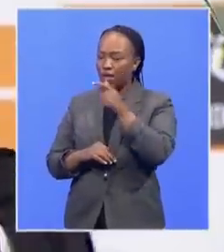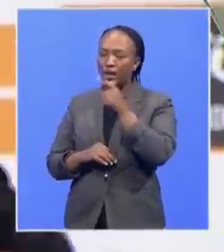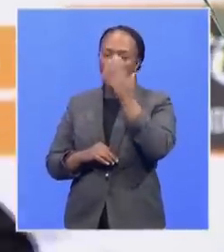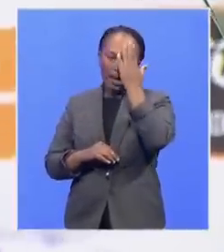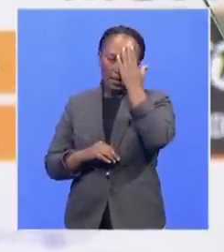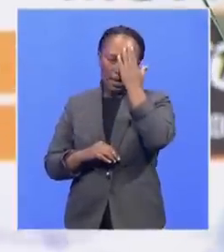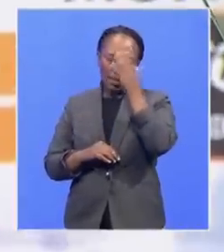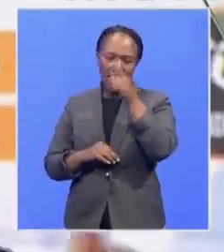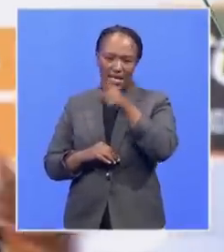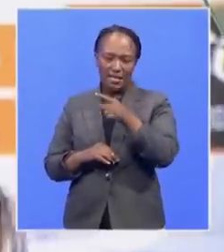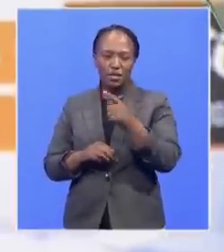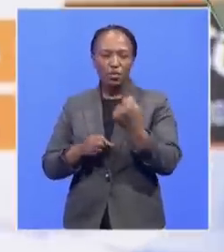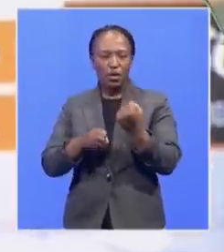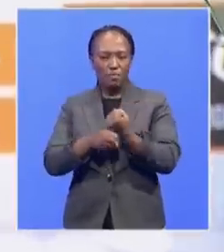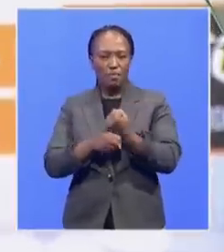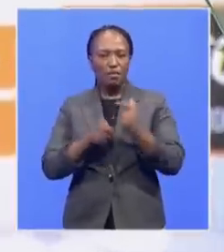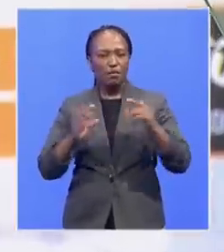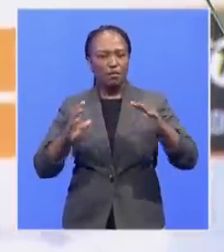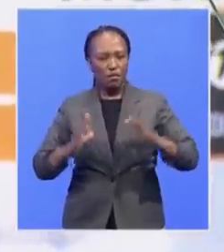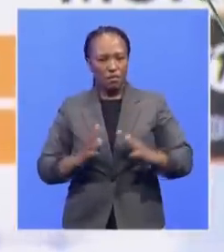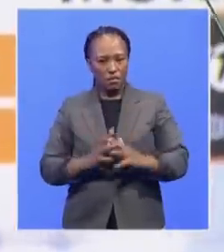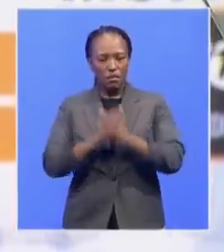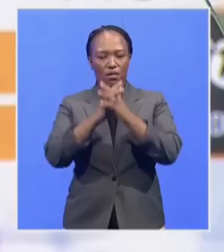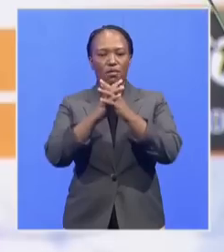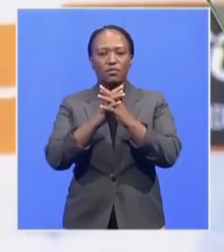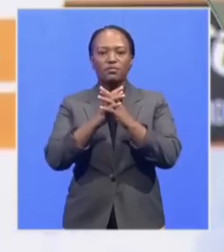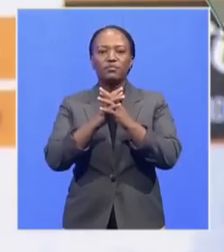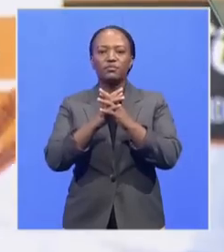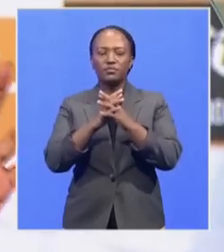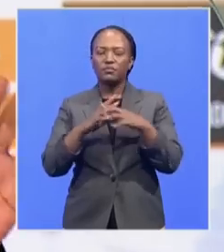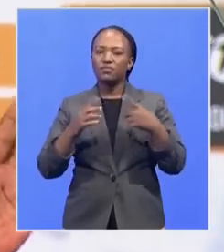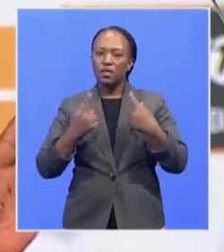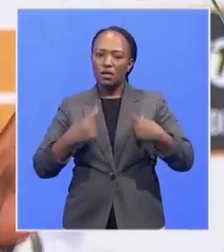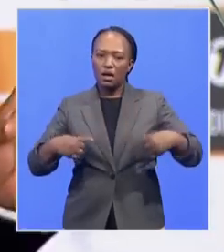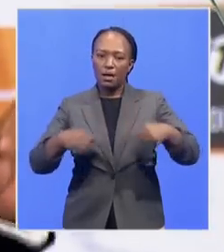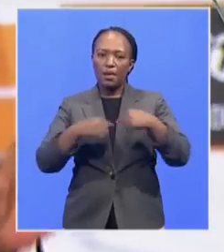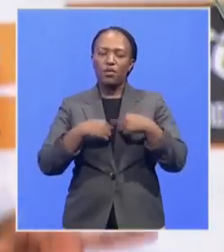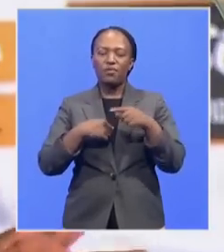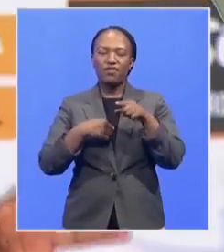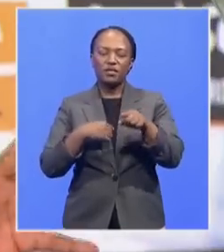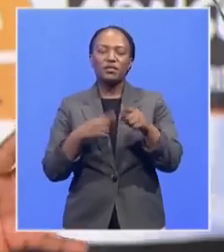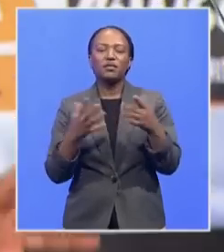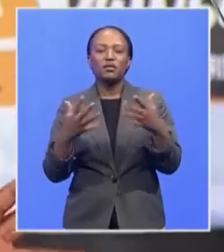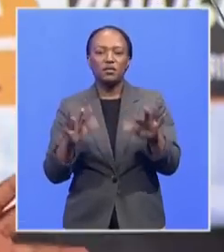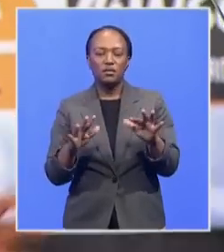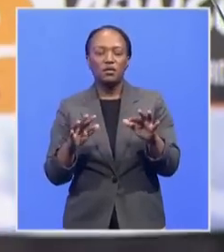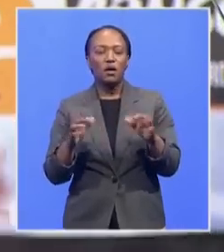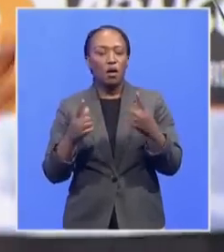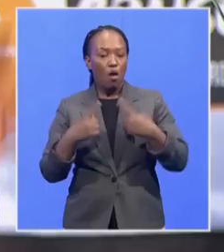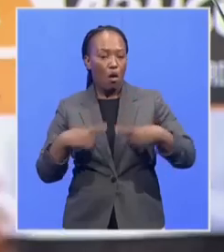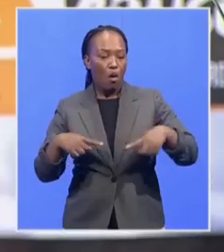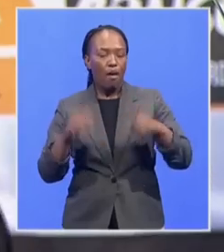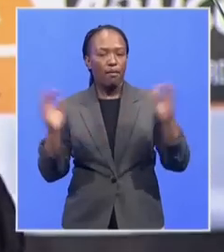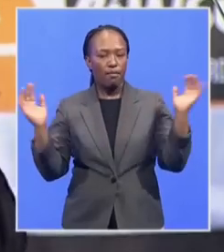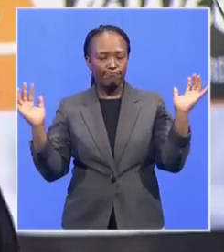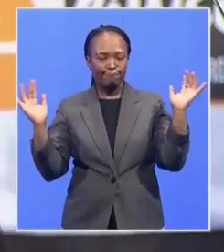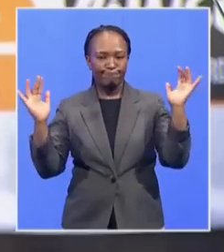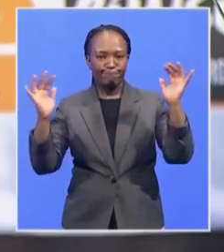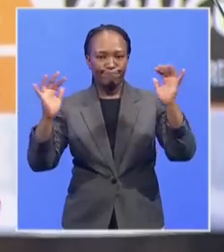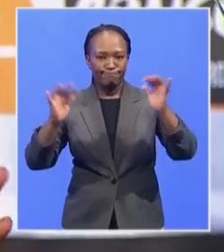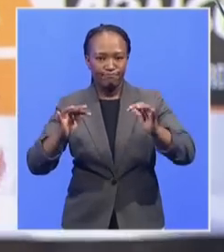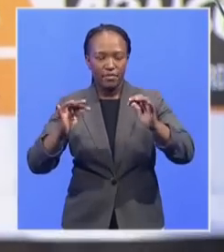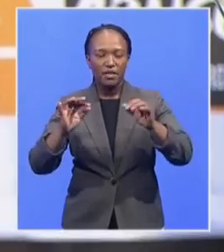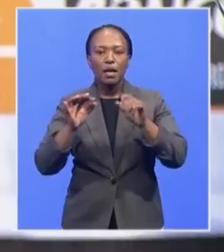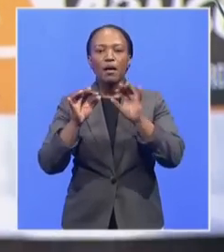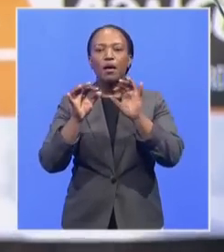together ha re sebetsa mmogo ka ofela ha rona ba kopaneng ha le bao ba ko